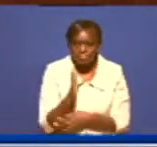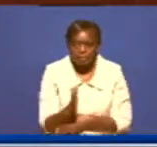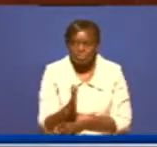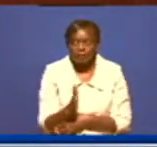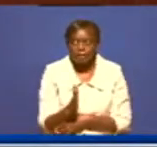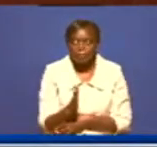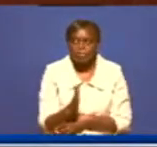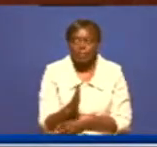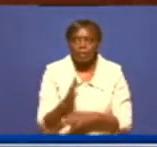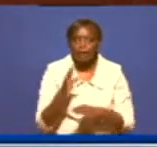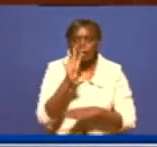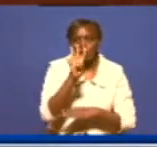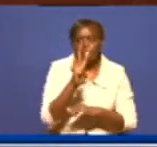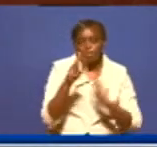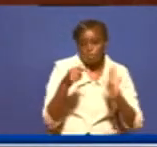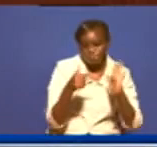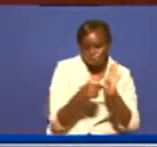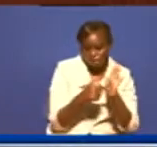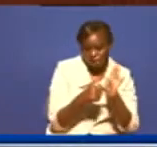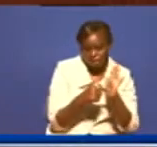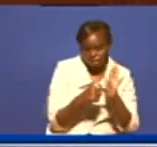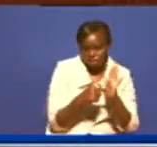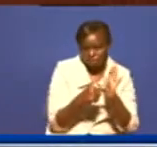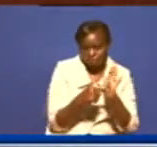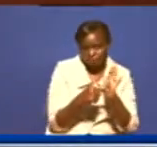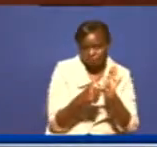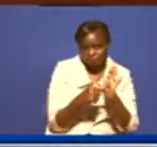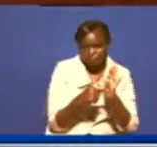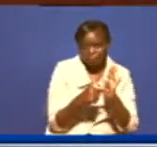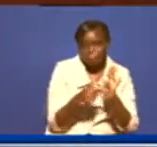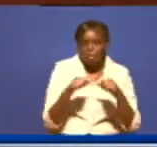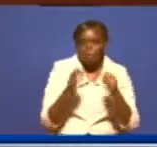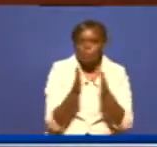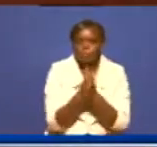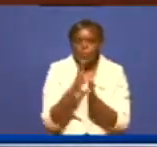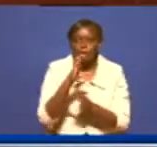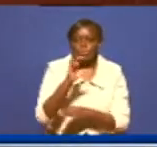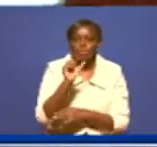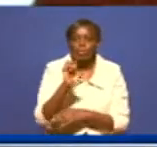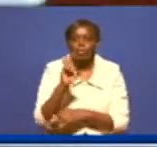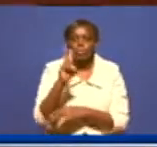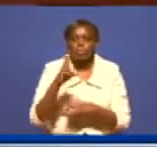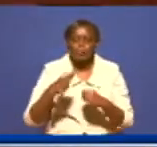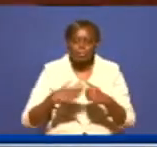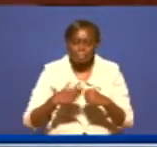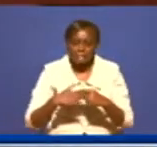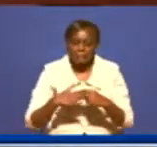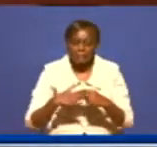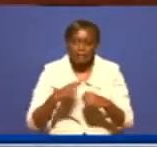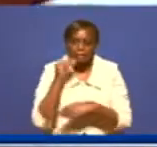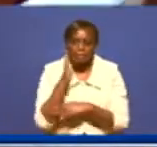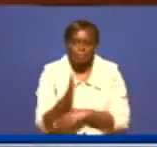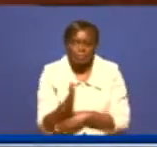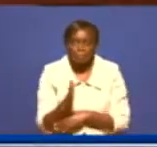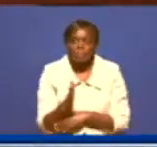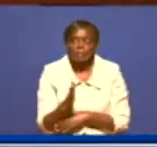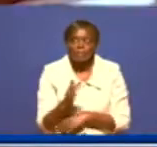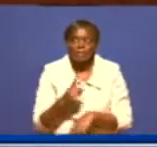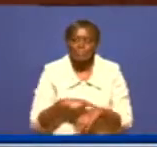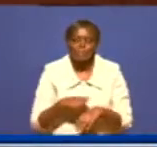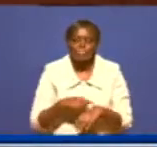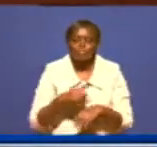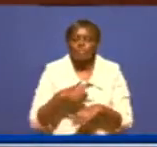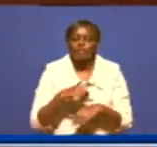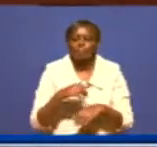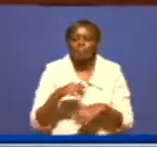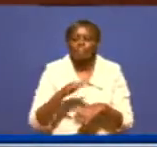fourth point, I think, of course, I agree with Clause 29. Madam Speaker, you know, these estates, when you go to some of these